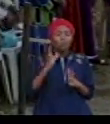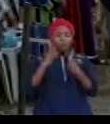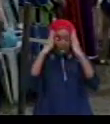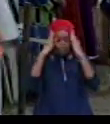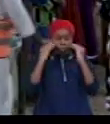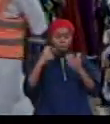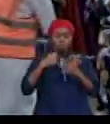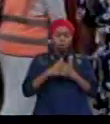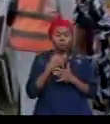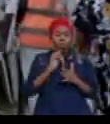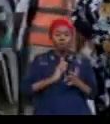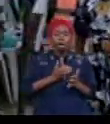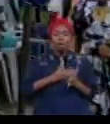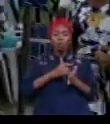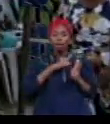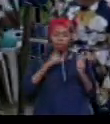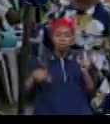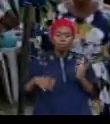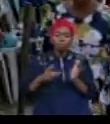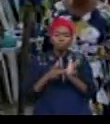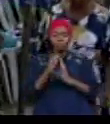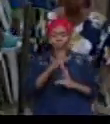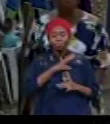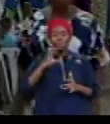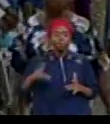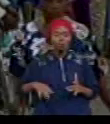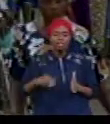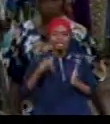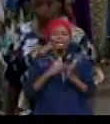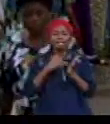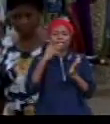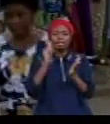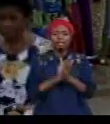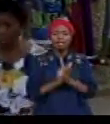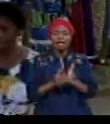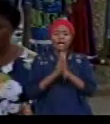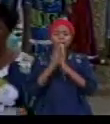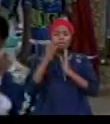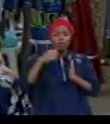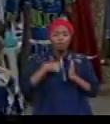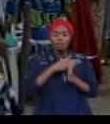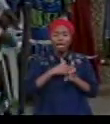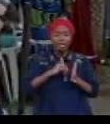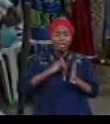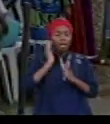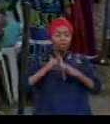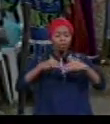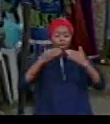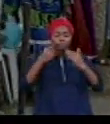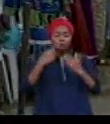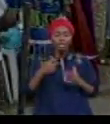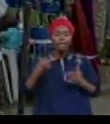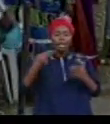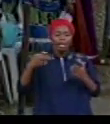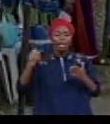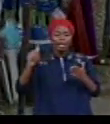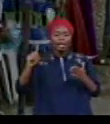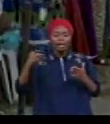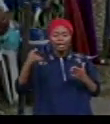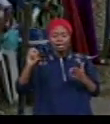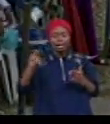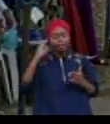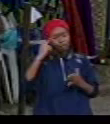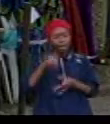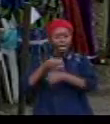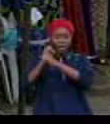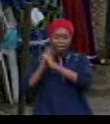Jesus Christ. It says, ask of me, and I shall give thee the heathen for thy inheritance, and the